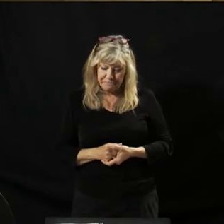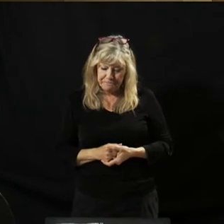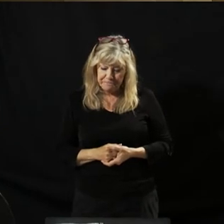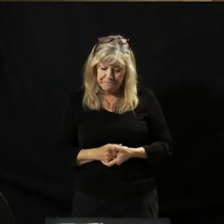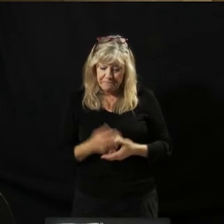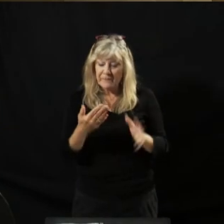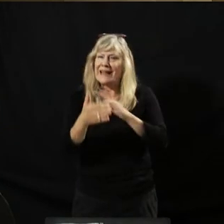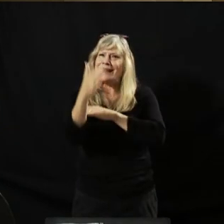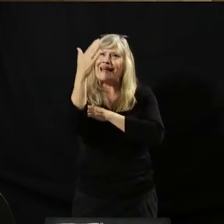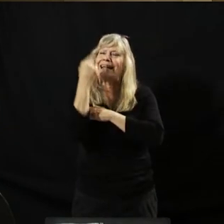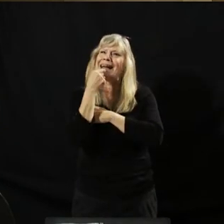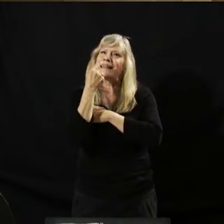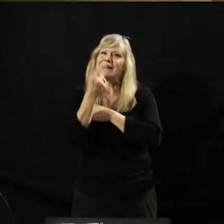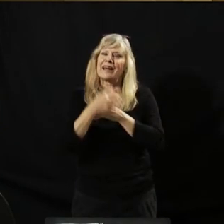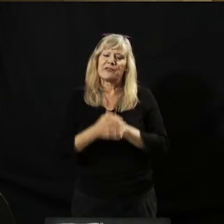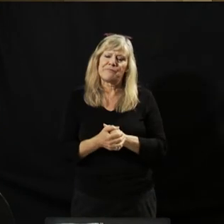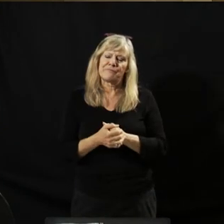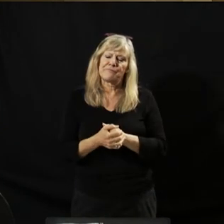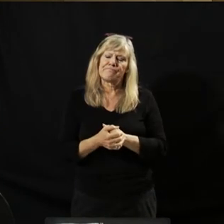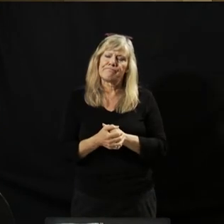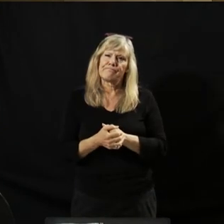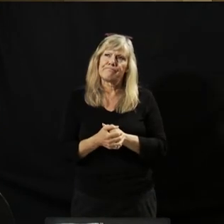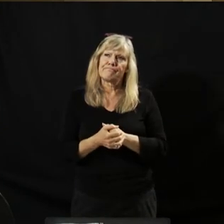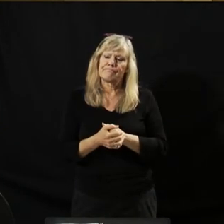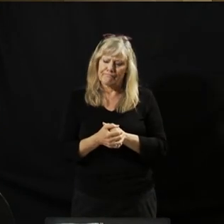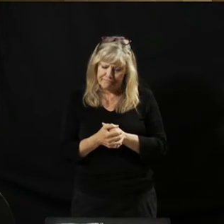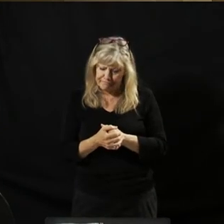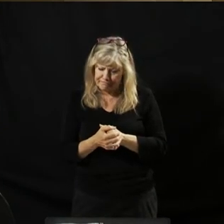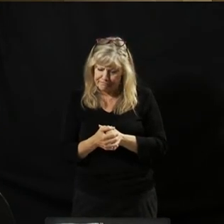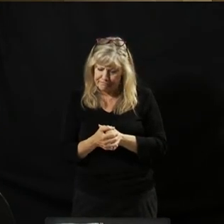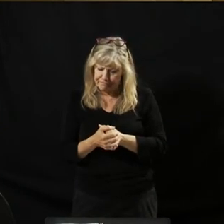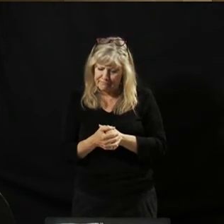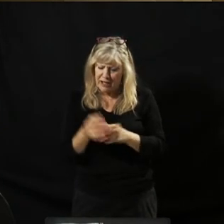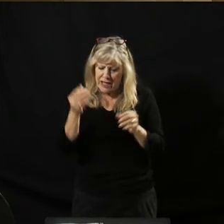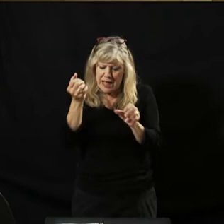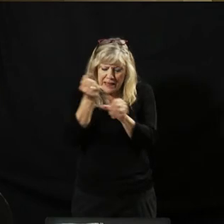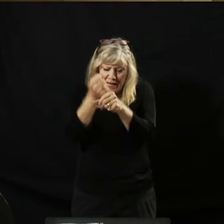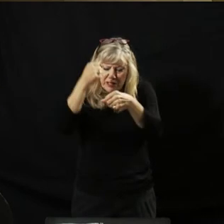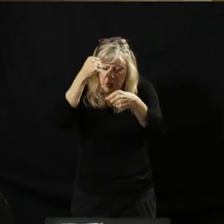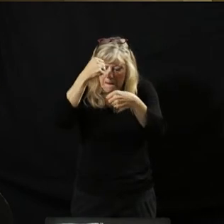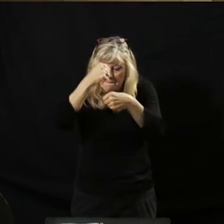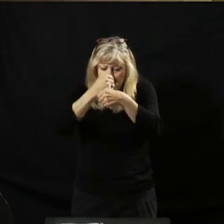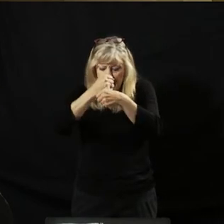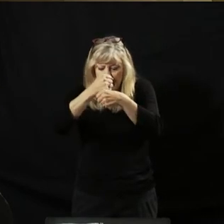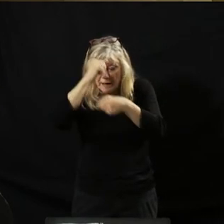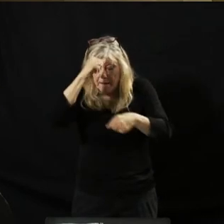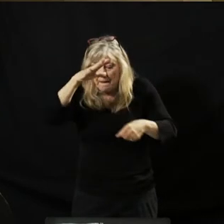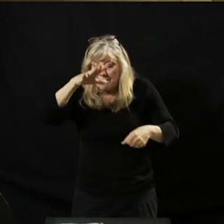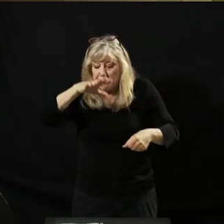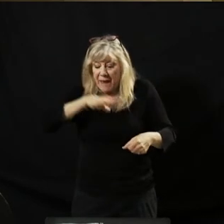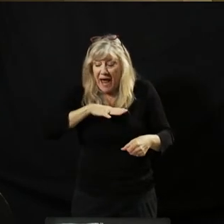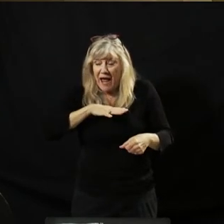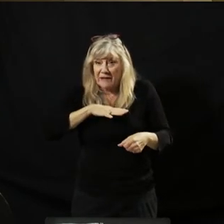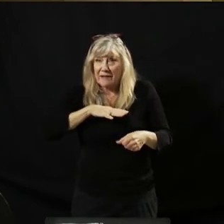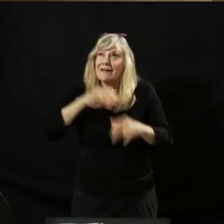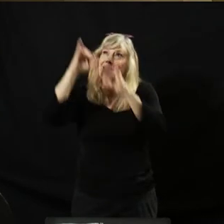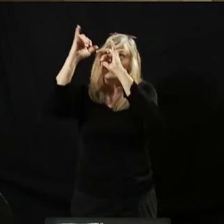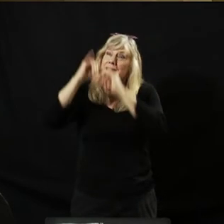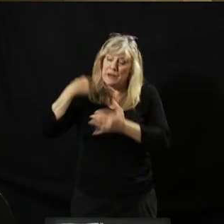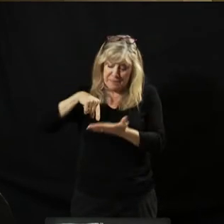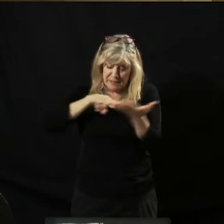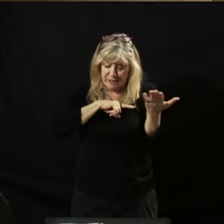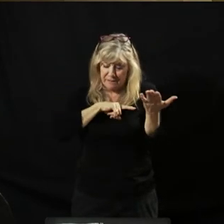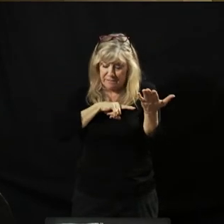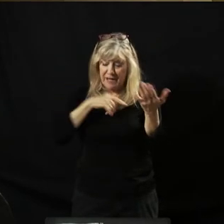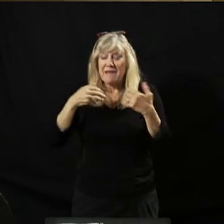Then God said, "Let us make man in our image, after our likeness. Let them have